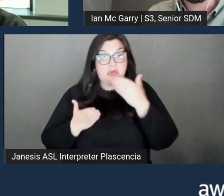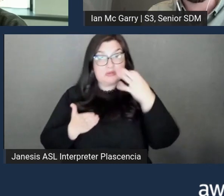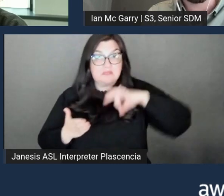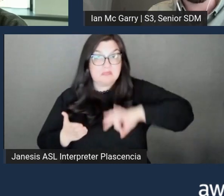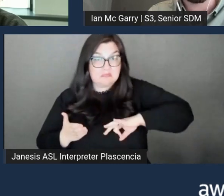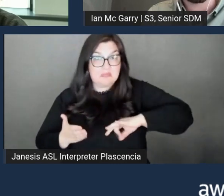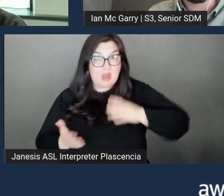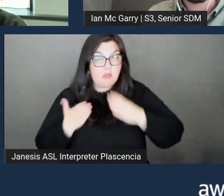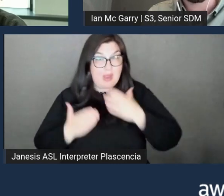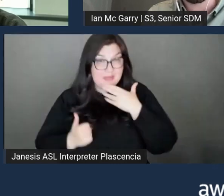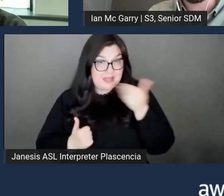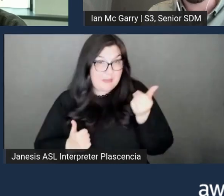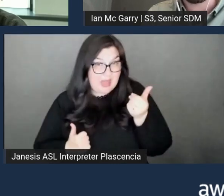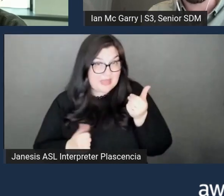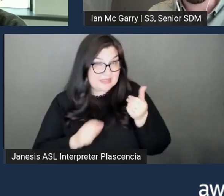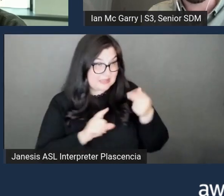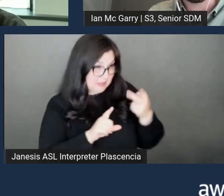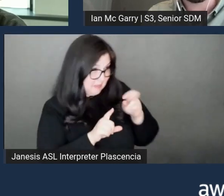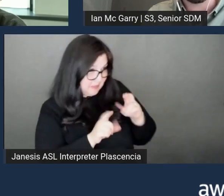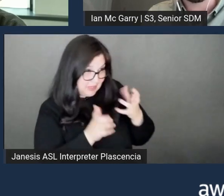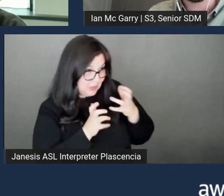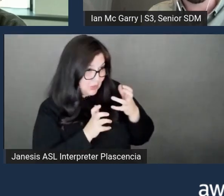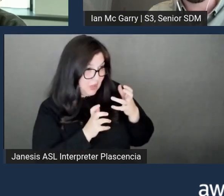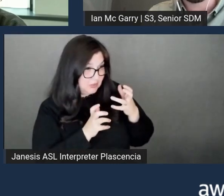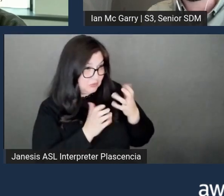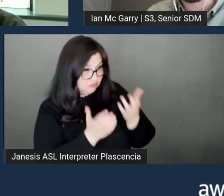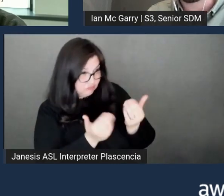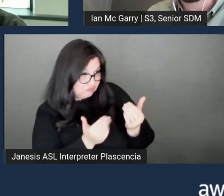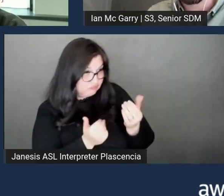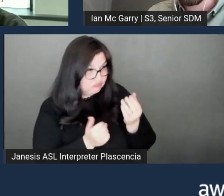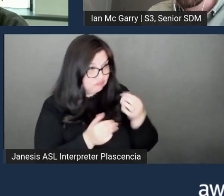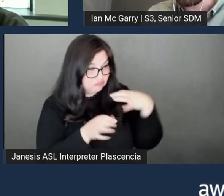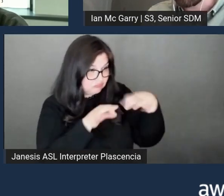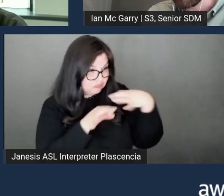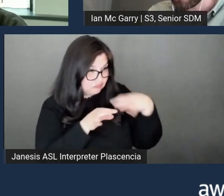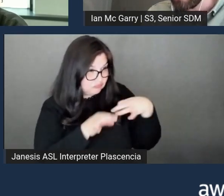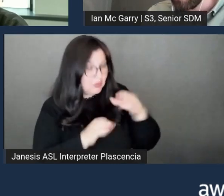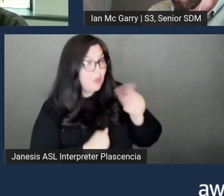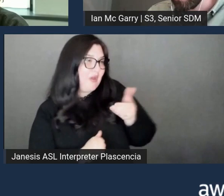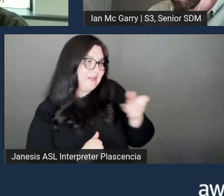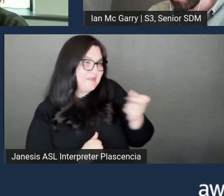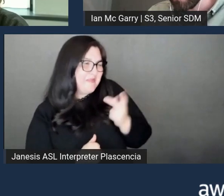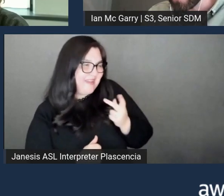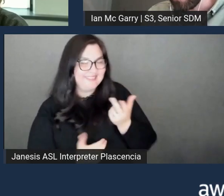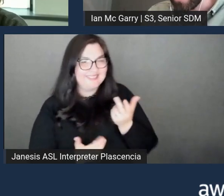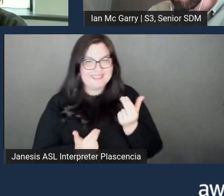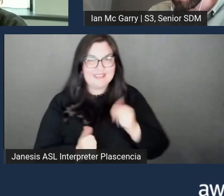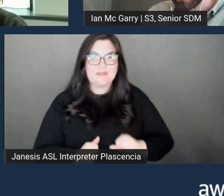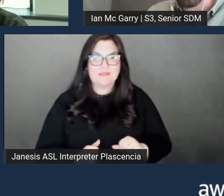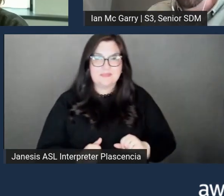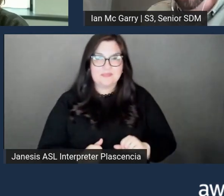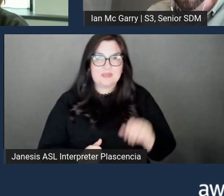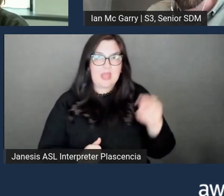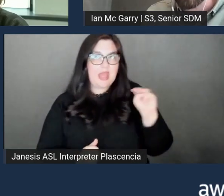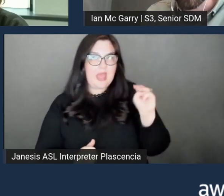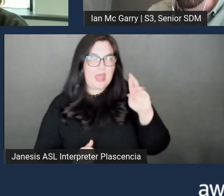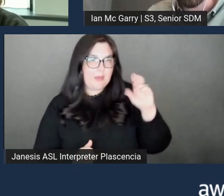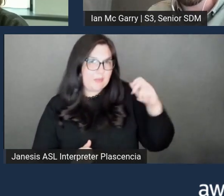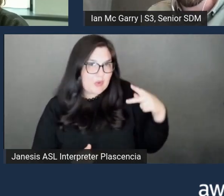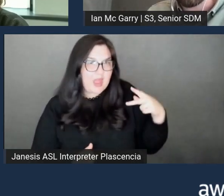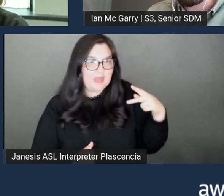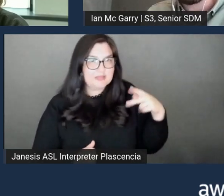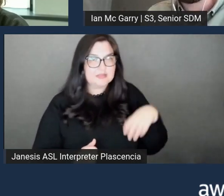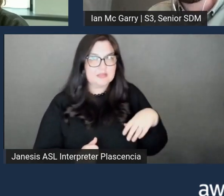best. Peter, if you want to jump in on that as well. Yeah, and welcome back. It was where is MRAP, or where is multi-region access points